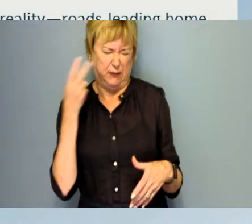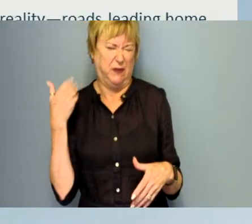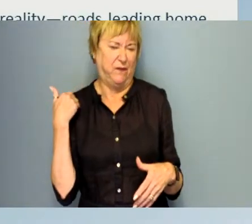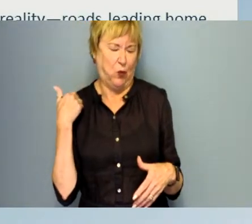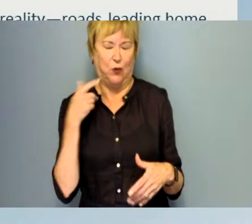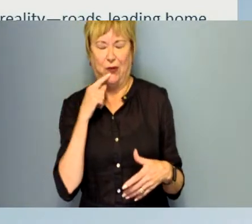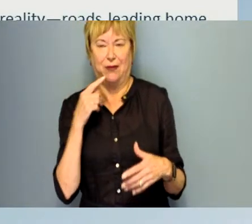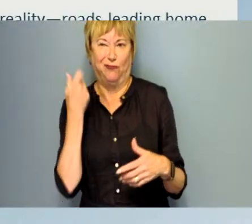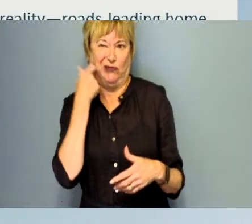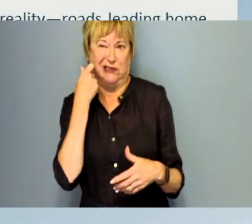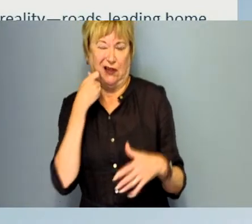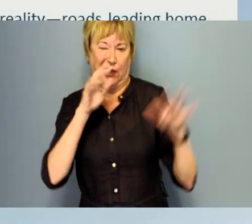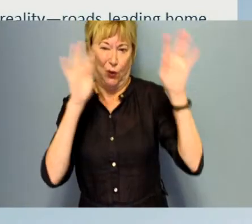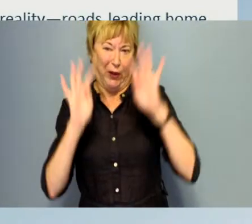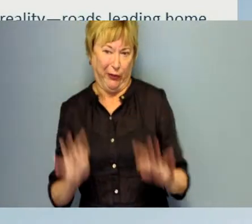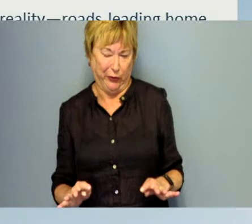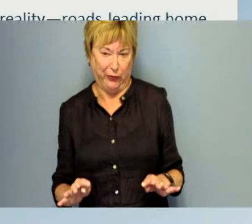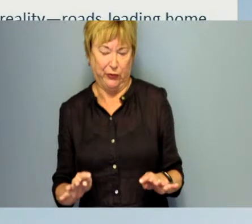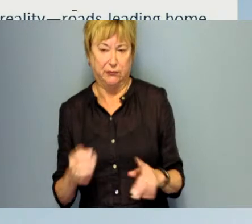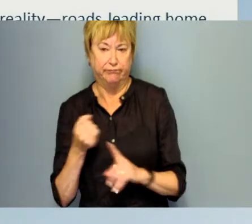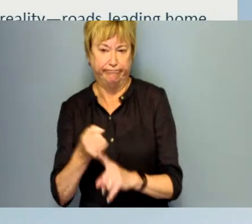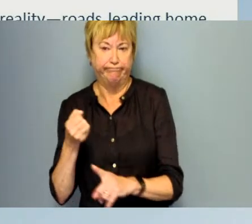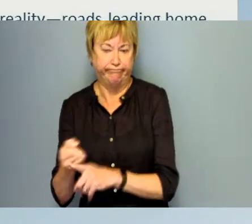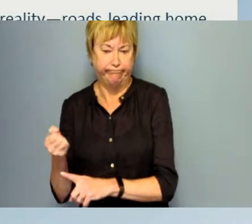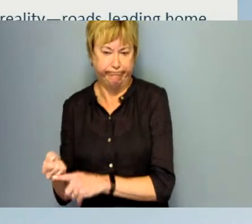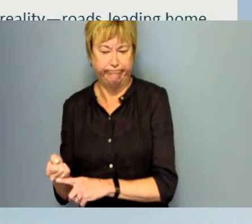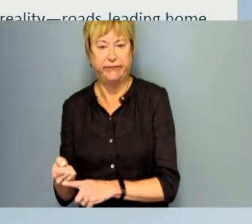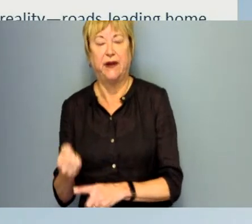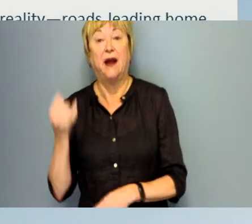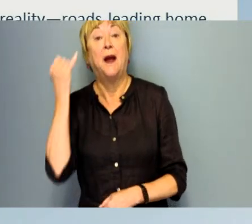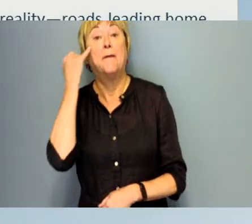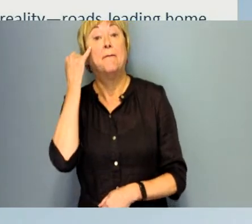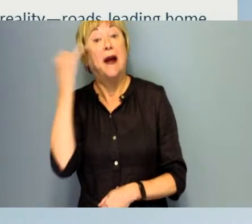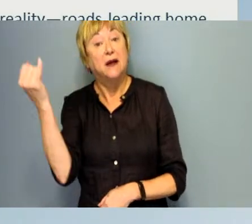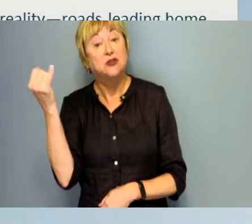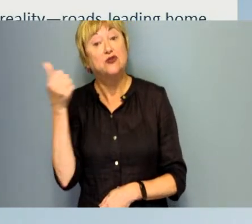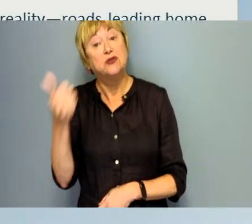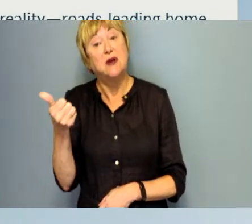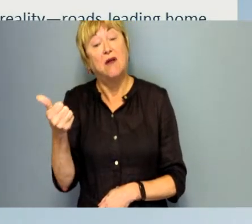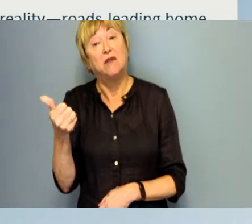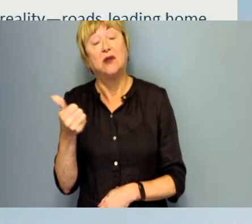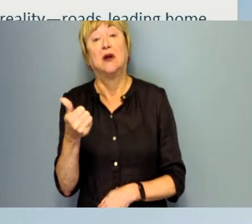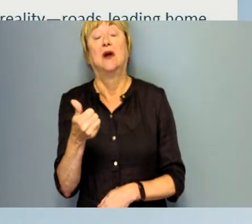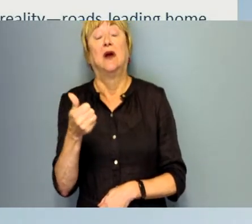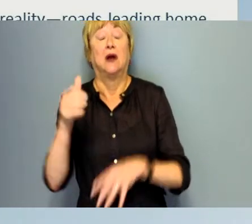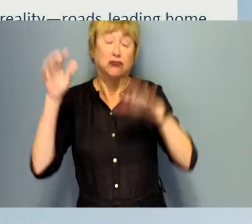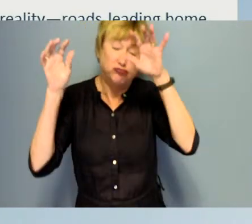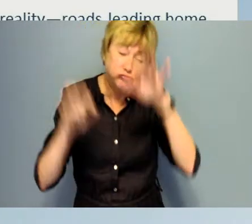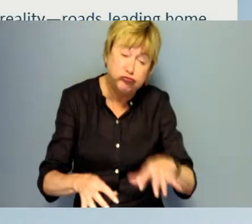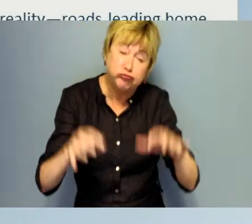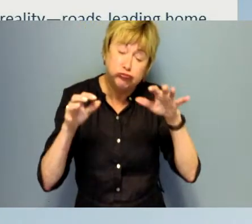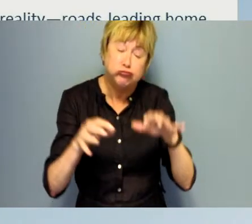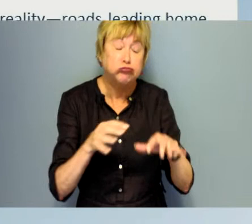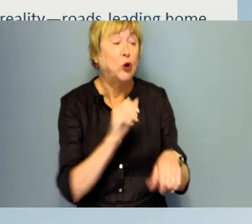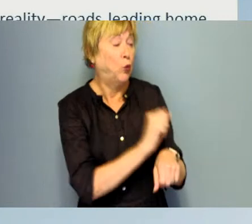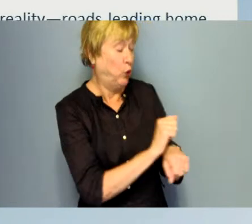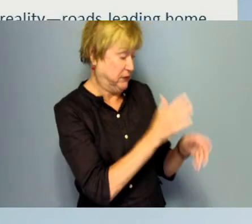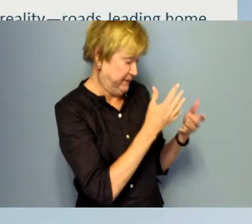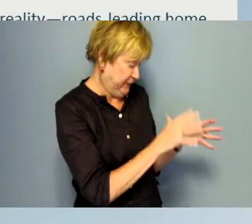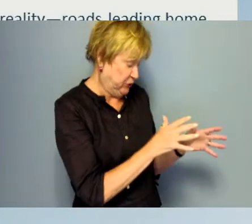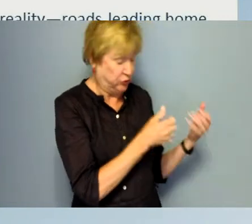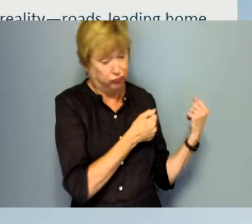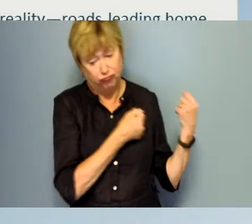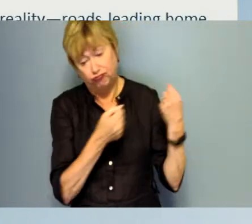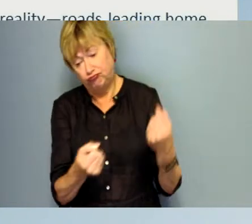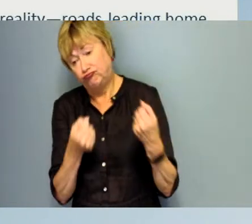we've been having recently, but just imagine that you're leaving work and it's pouring and the roads are starting to flood and you finally make